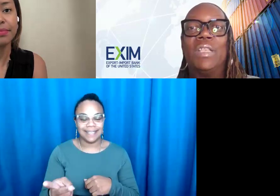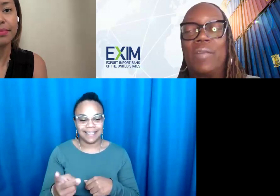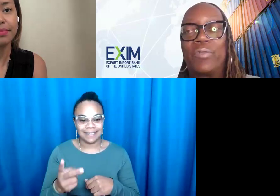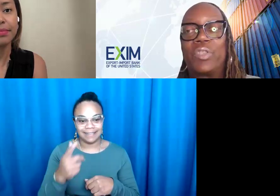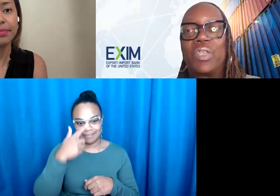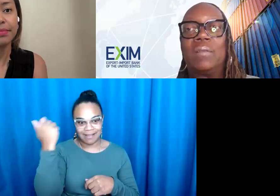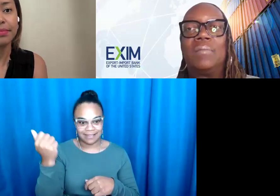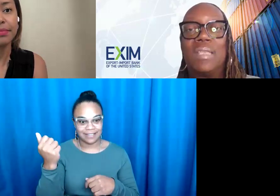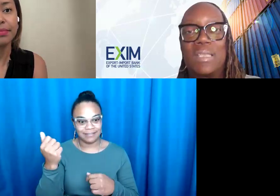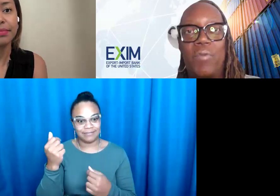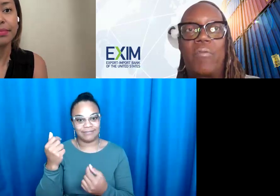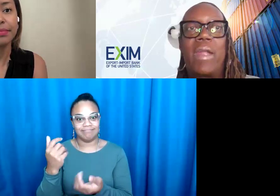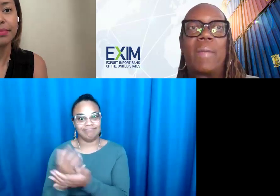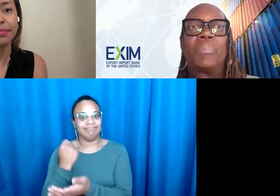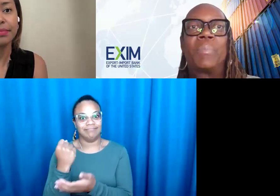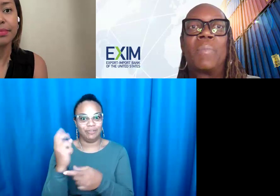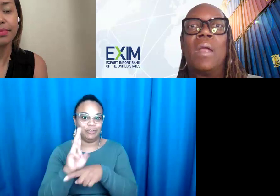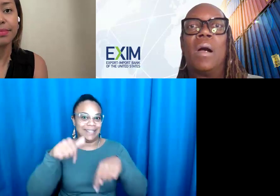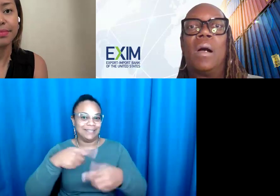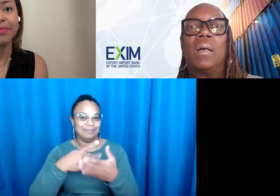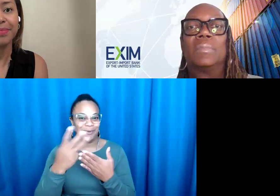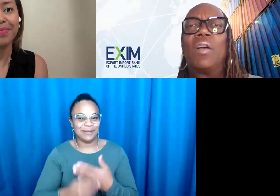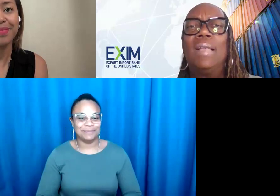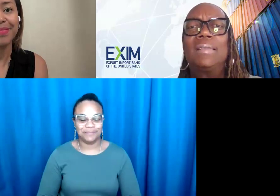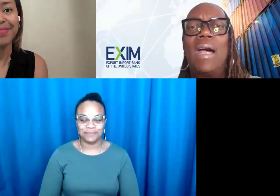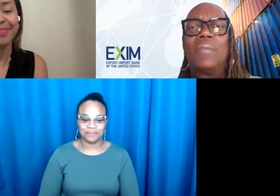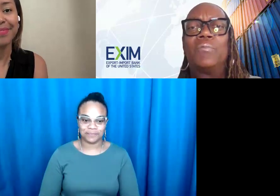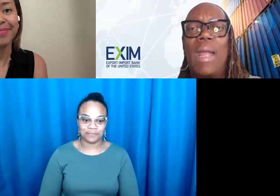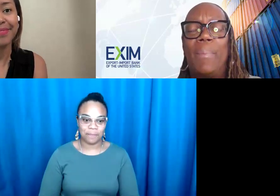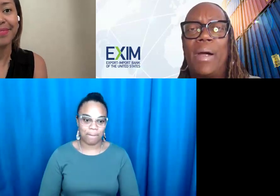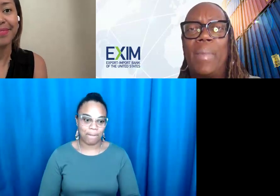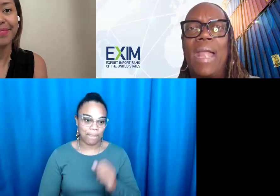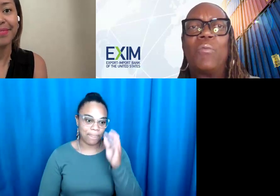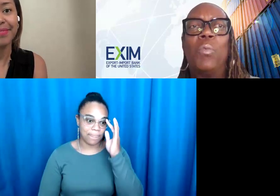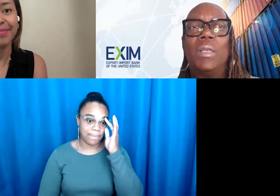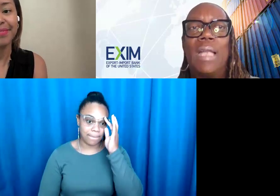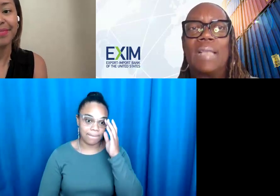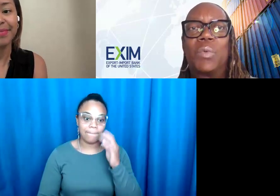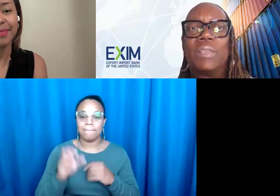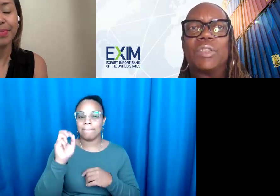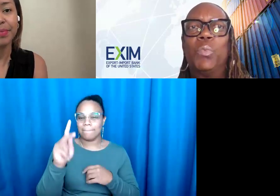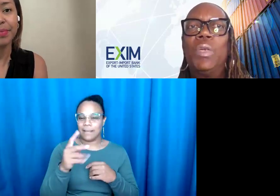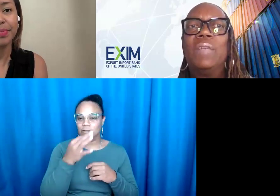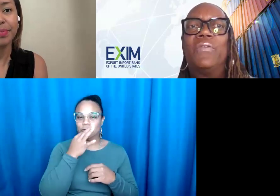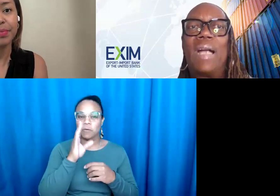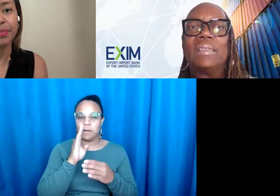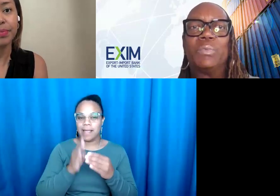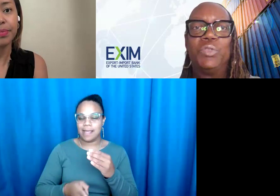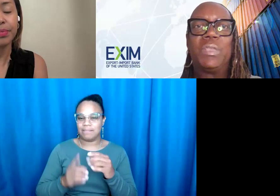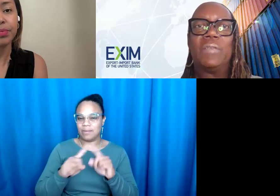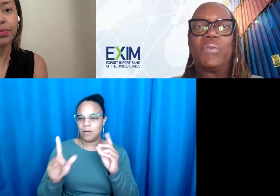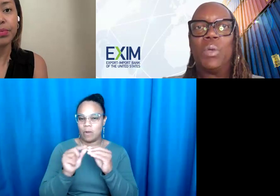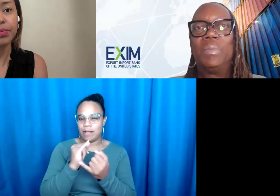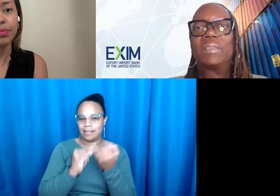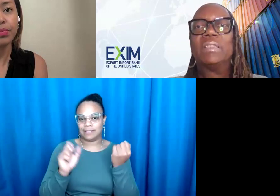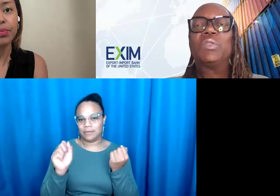of leveraging this program. So as I wrap up, I have one last question. What advice would